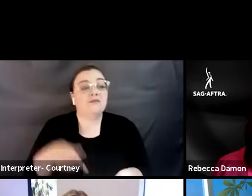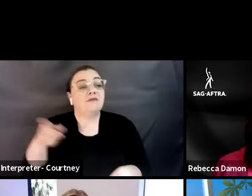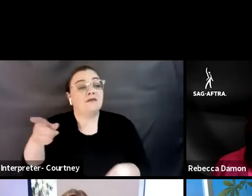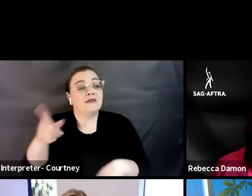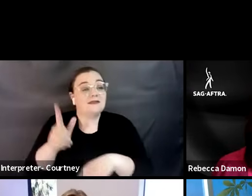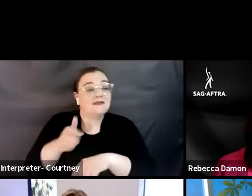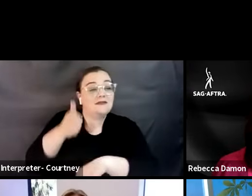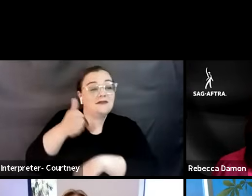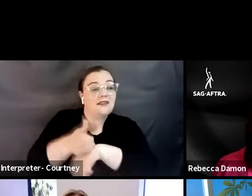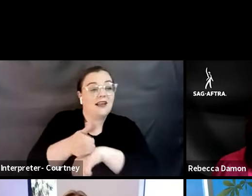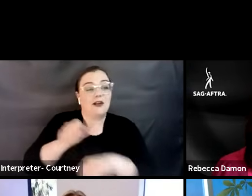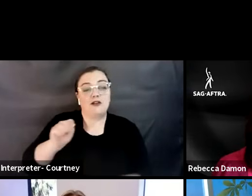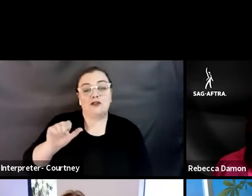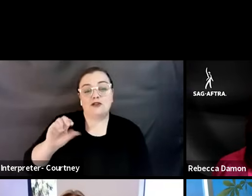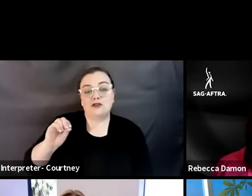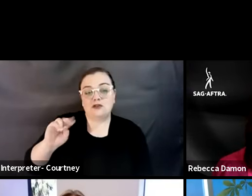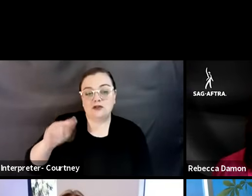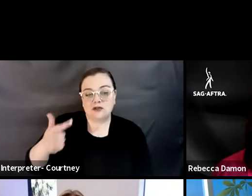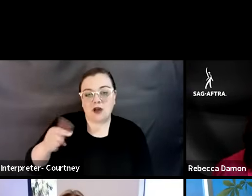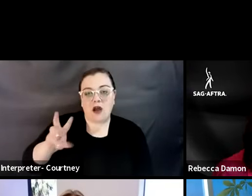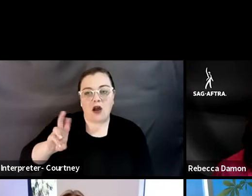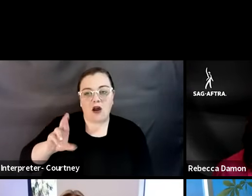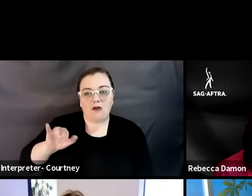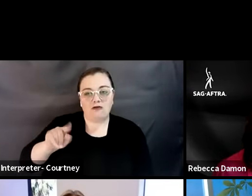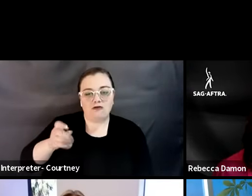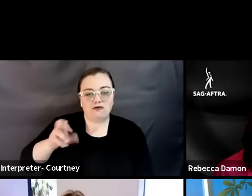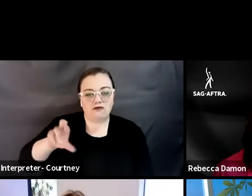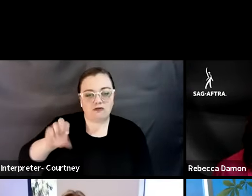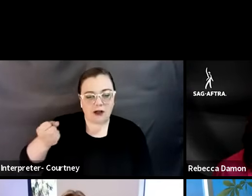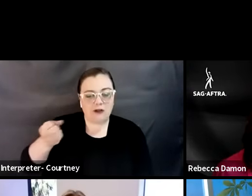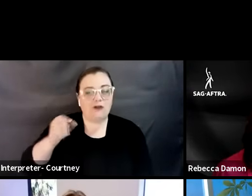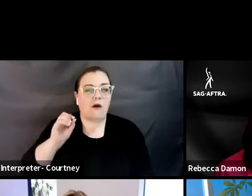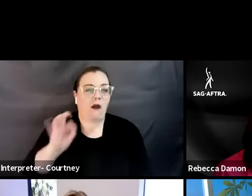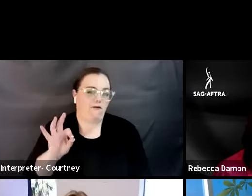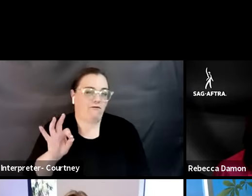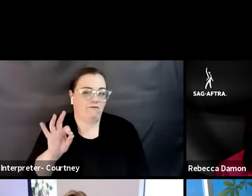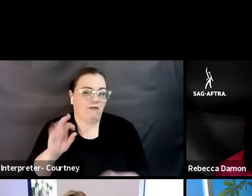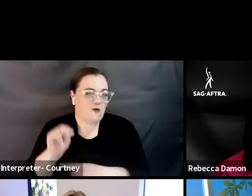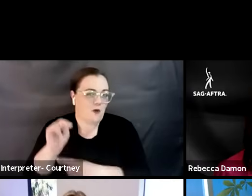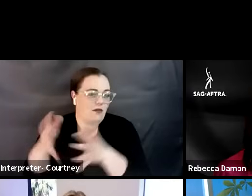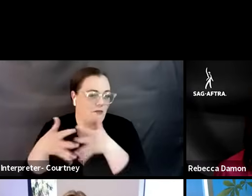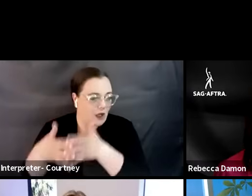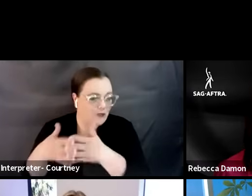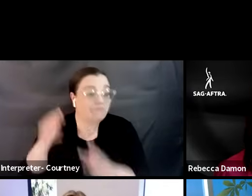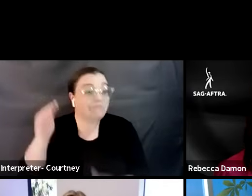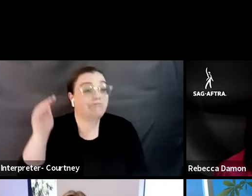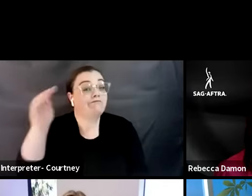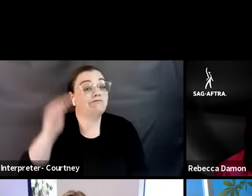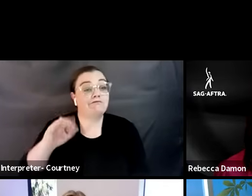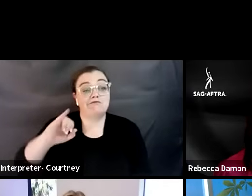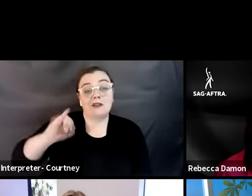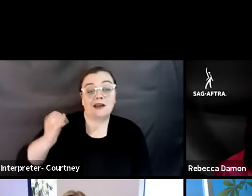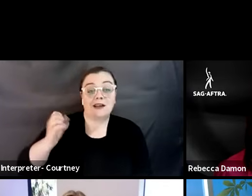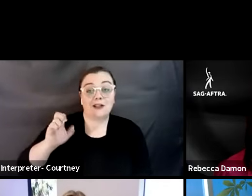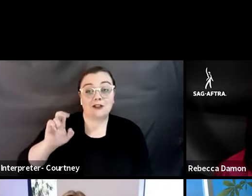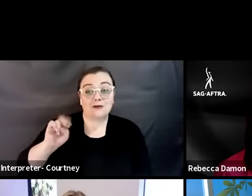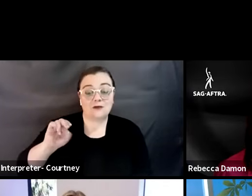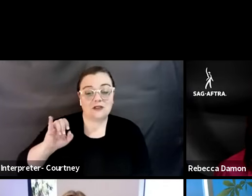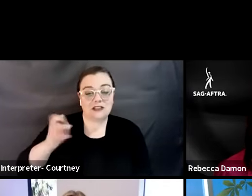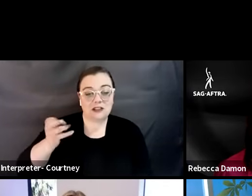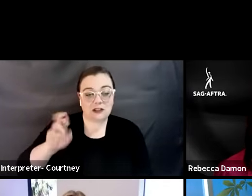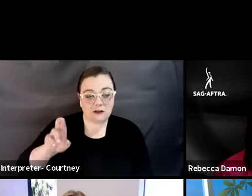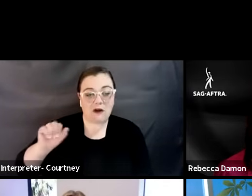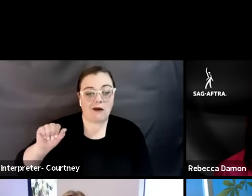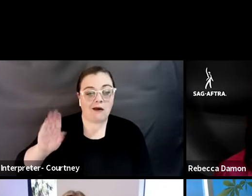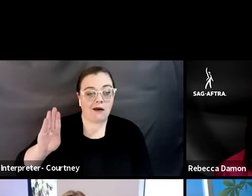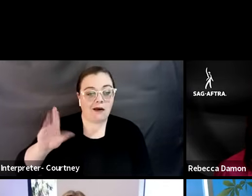group, Songwriters of North America. We have Jennifer Abel as vice president at Jonesworks, a full-service public relations,